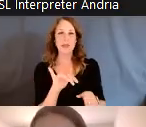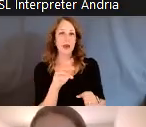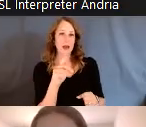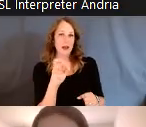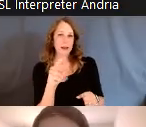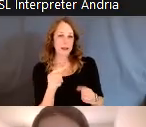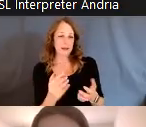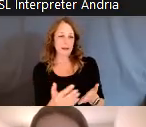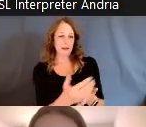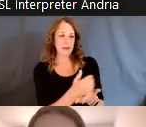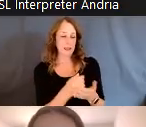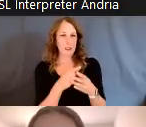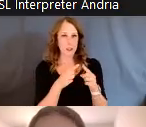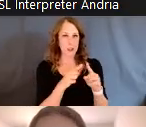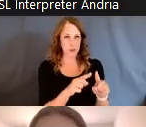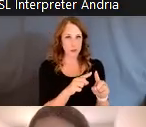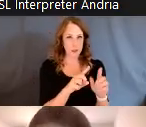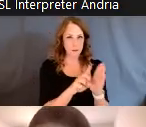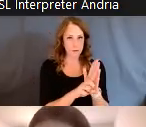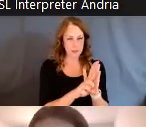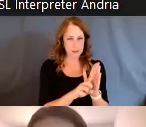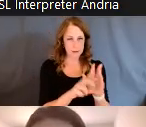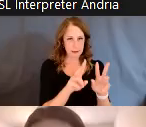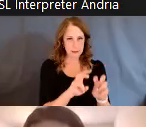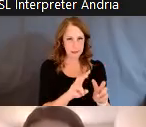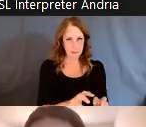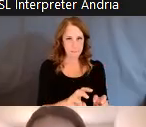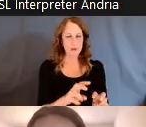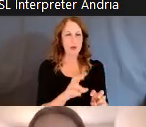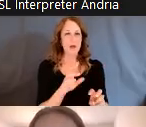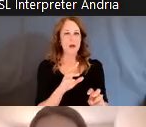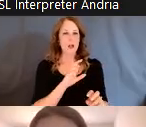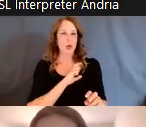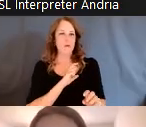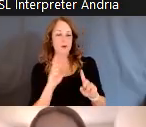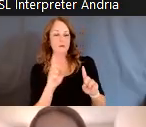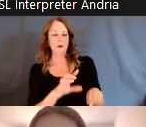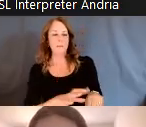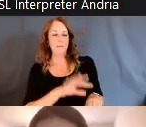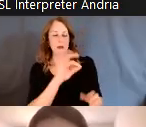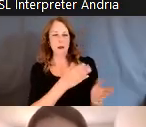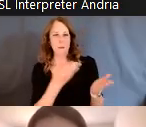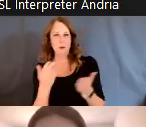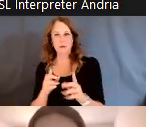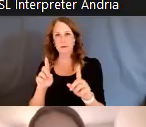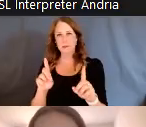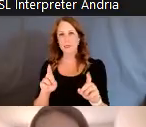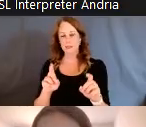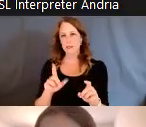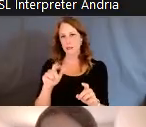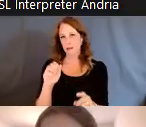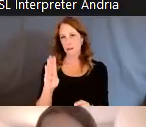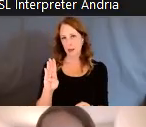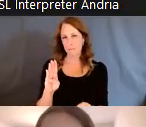a forensic exam and then picked up by law enforcement to be tested at a crime lab.